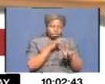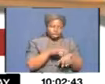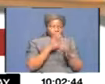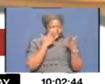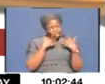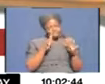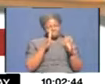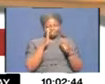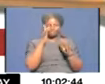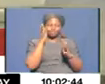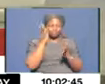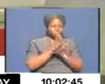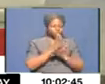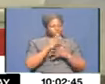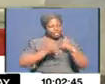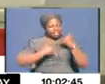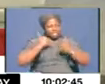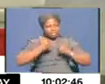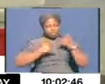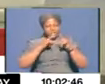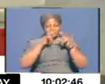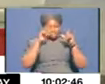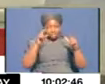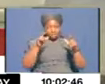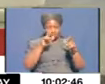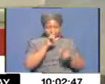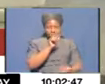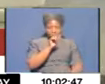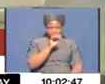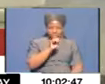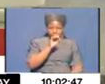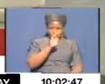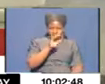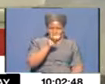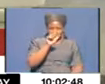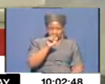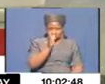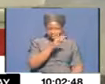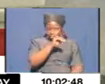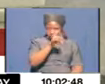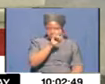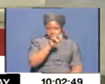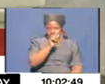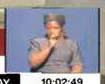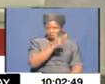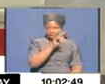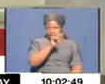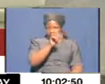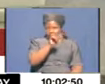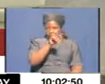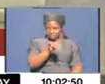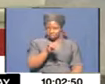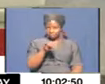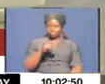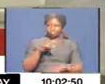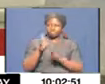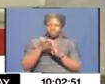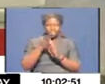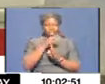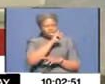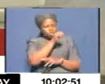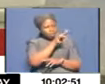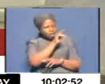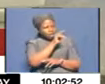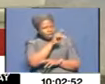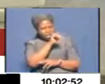an extreme pleasure. Tobias Jua Kali Achola. Just before you part, Jua Kali, quick one. How did that come about?